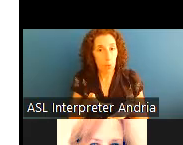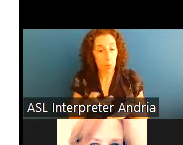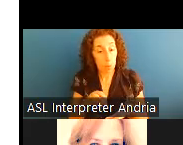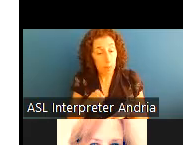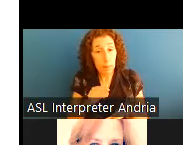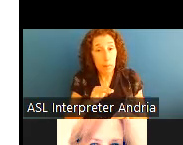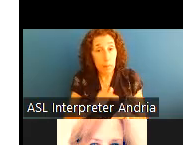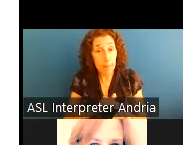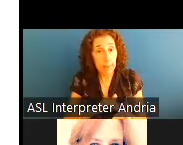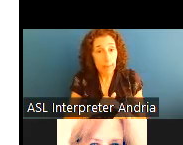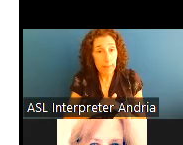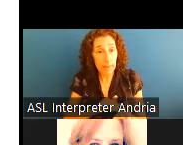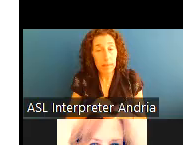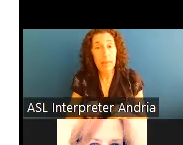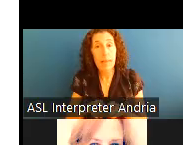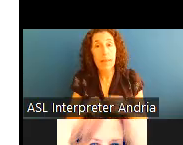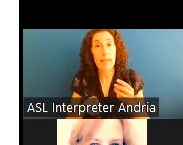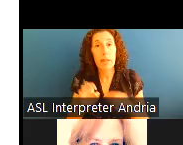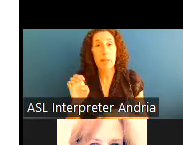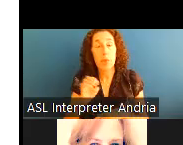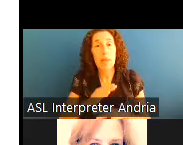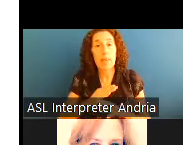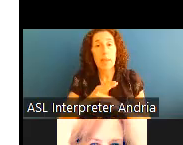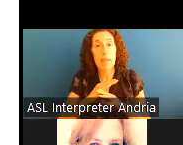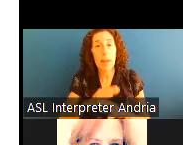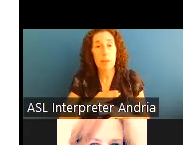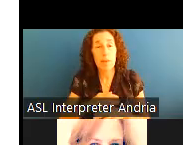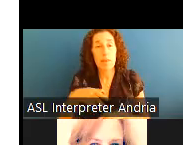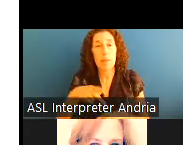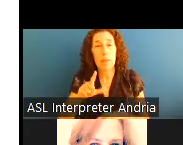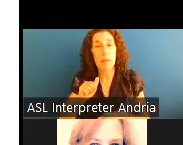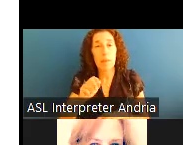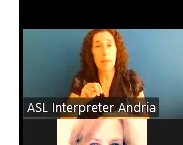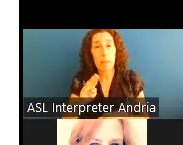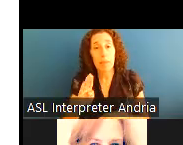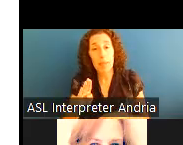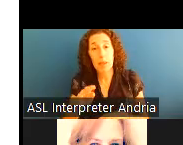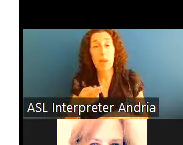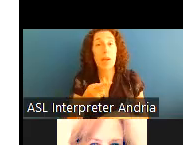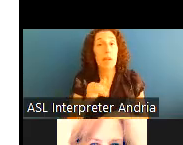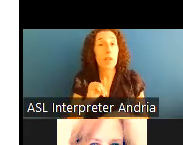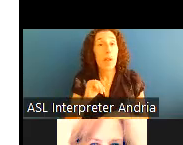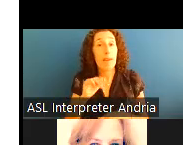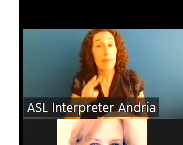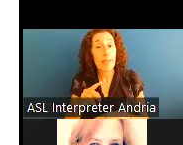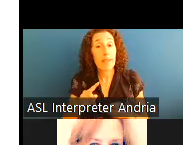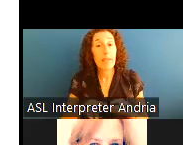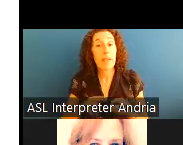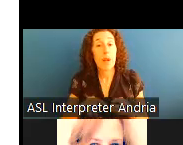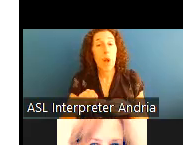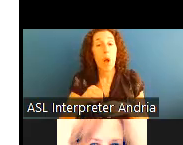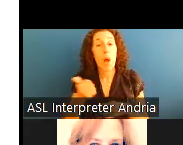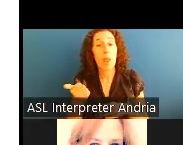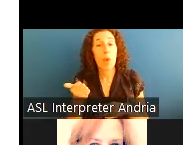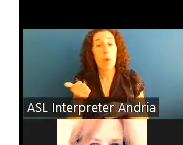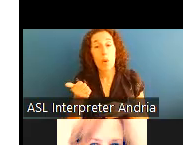emergency contraceptives, STI prophylaxis, and HIV prophylaxis free of cost. The exam